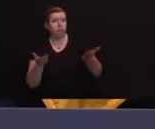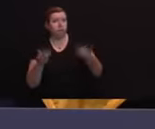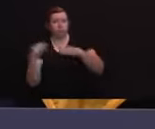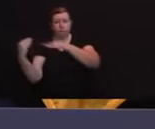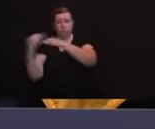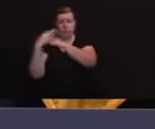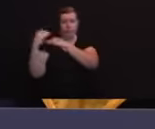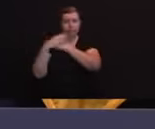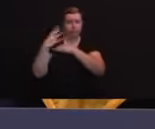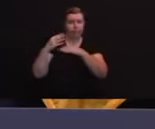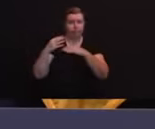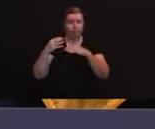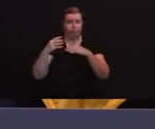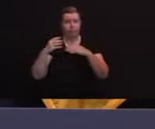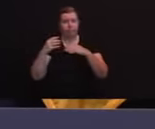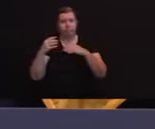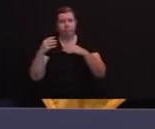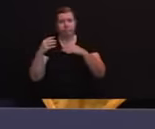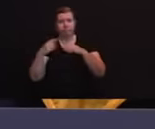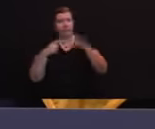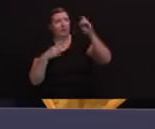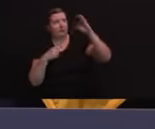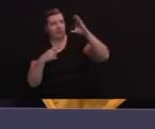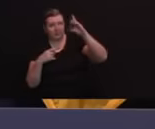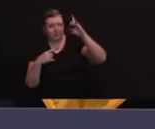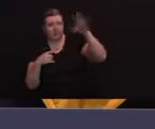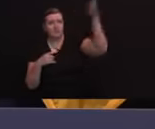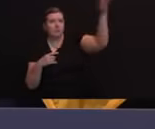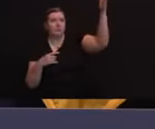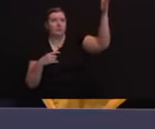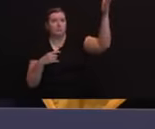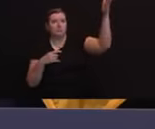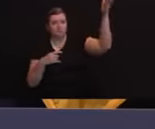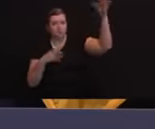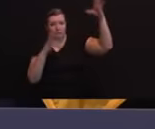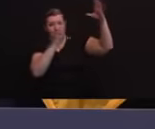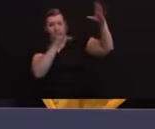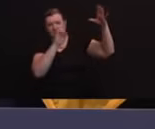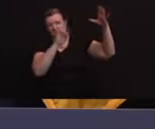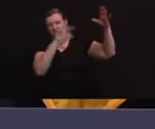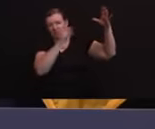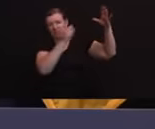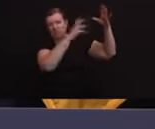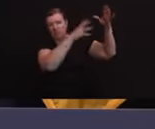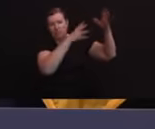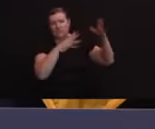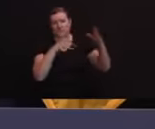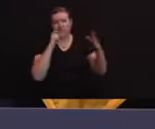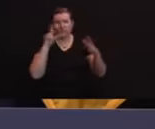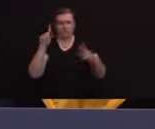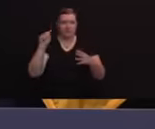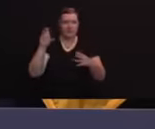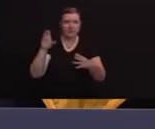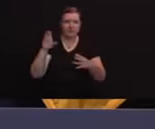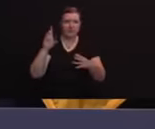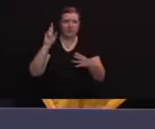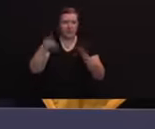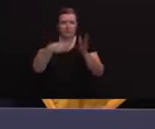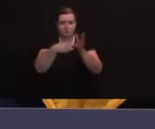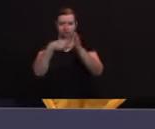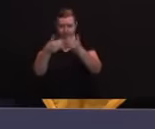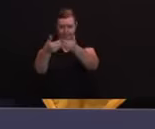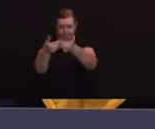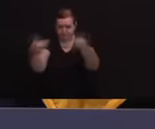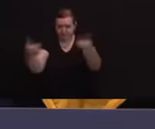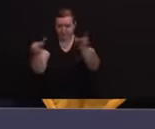and orders that came from Judy and the Department of Health in long-term care, was explicit about cohorting of